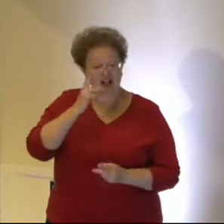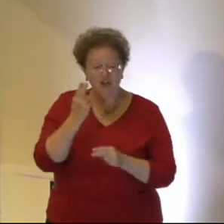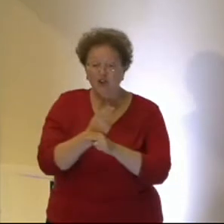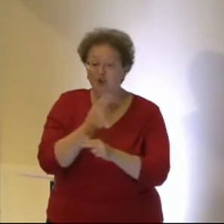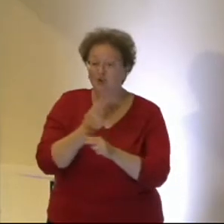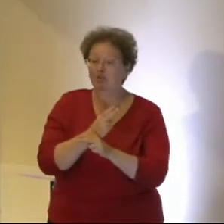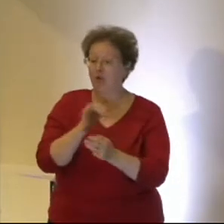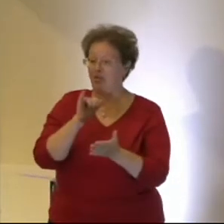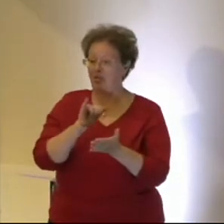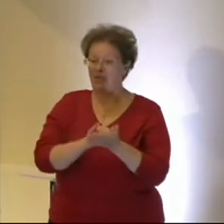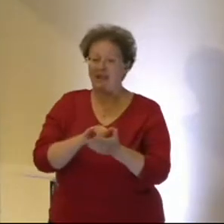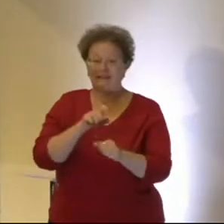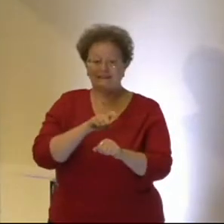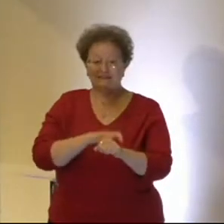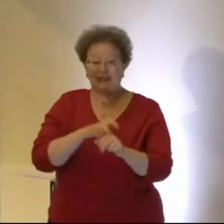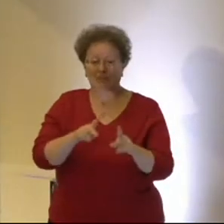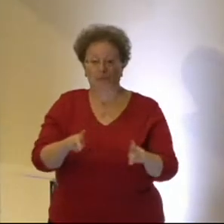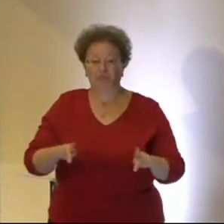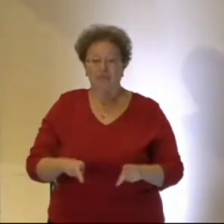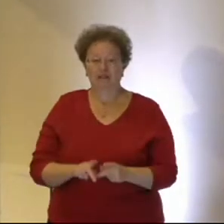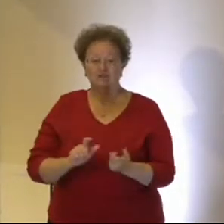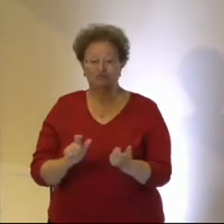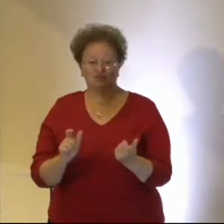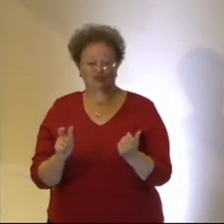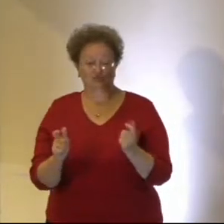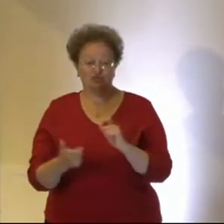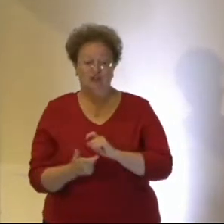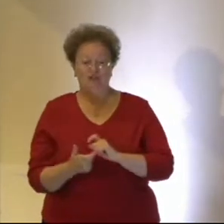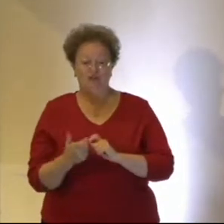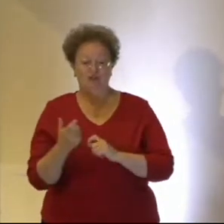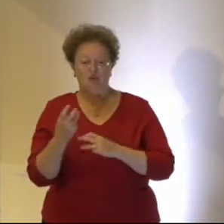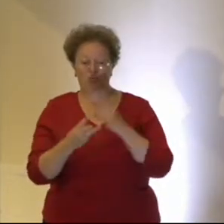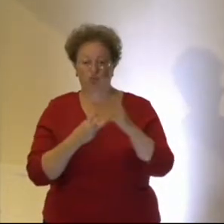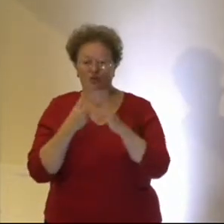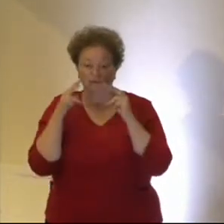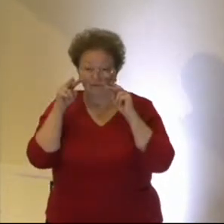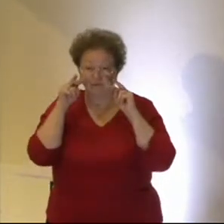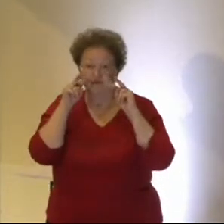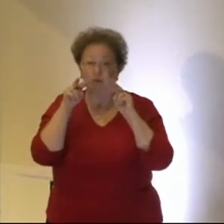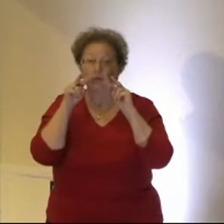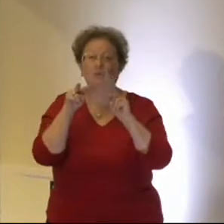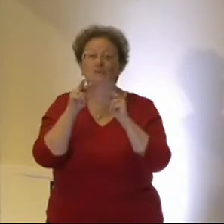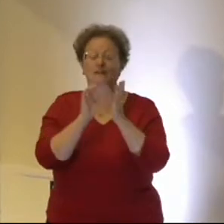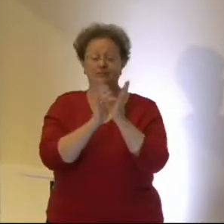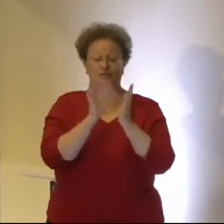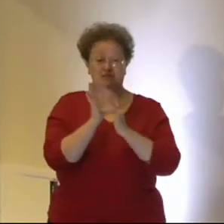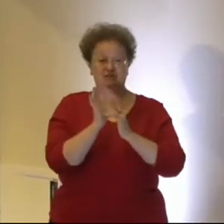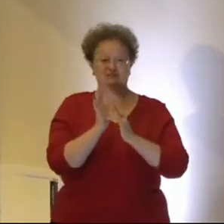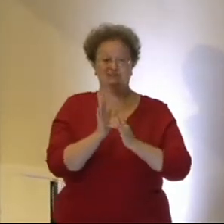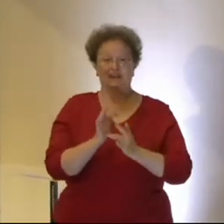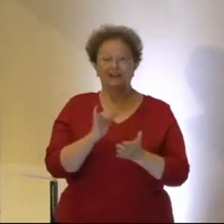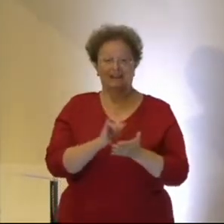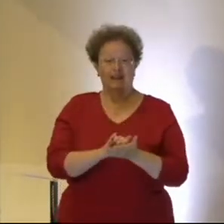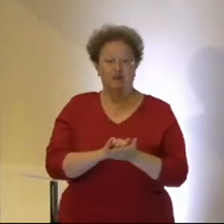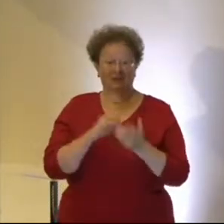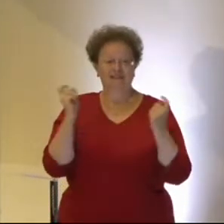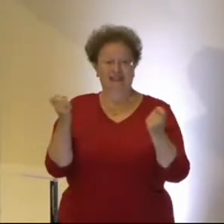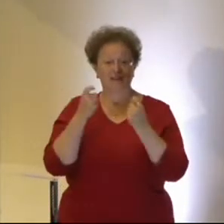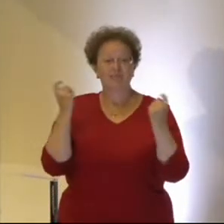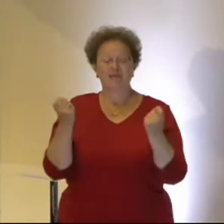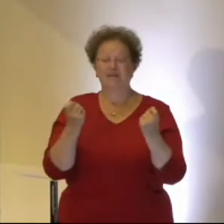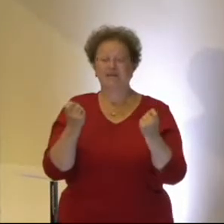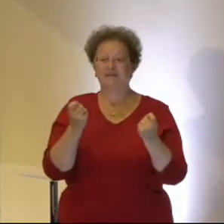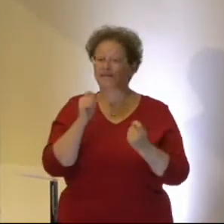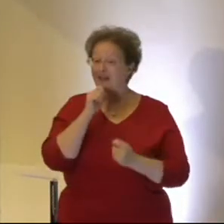that time and place to help turn the world's focus back to Jesus and back to the gospel. That's what we celebrate, not just